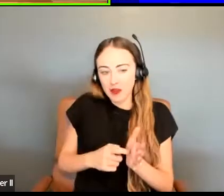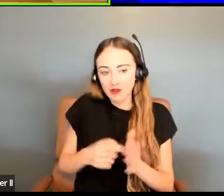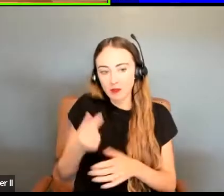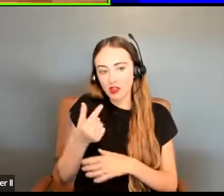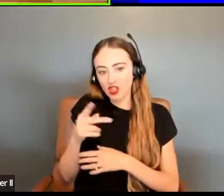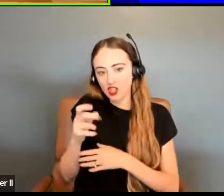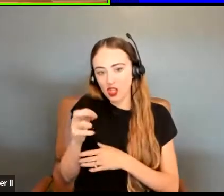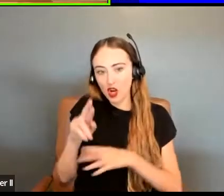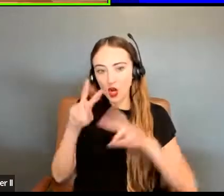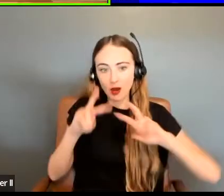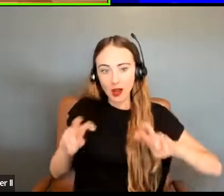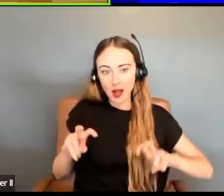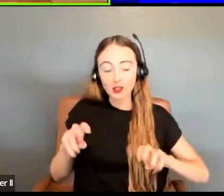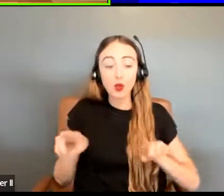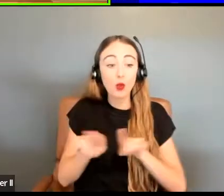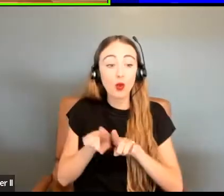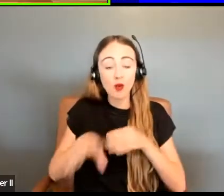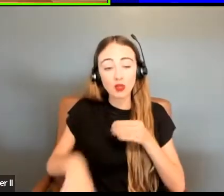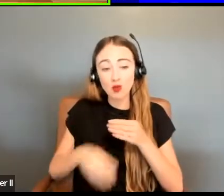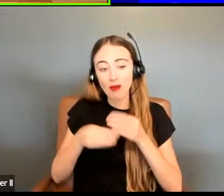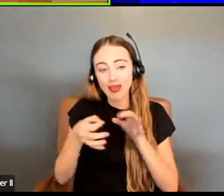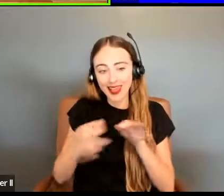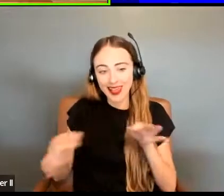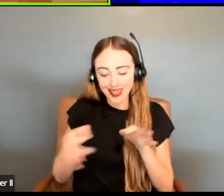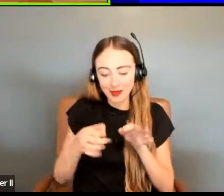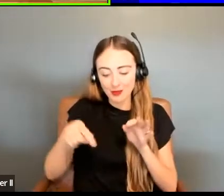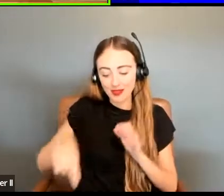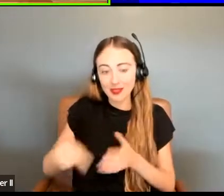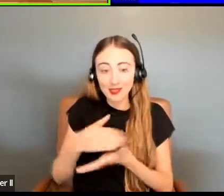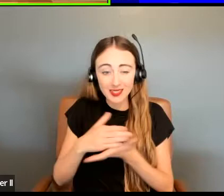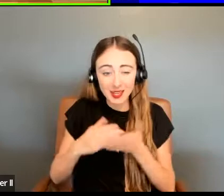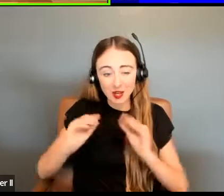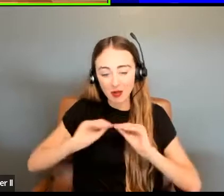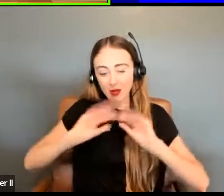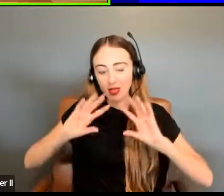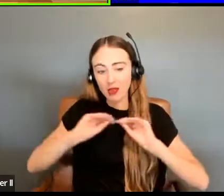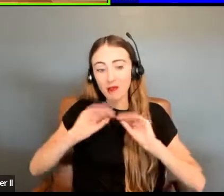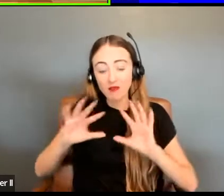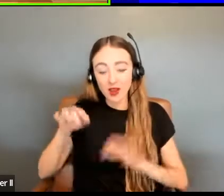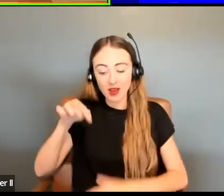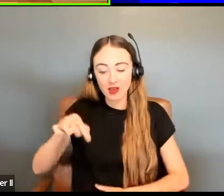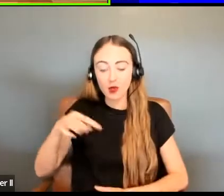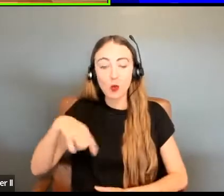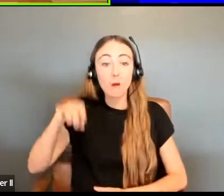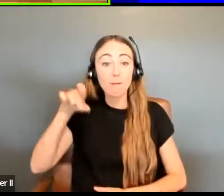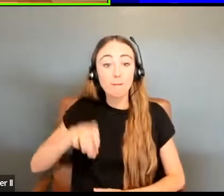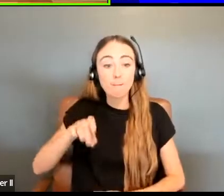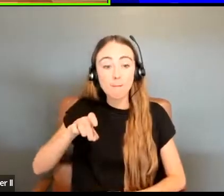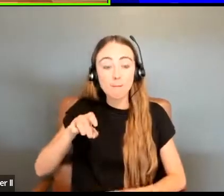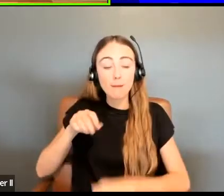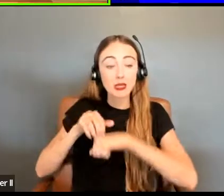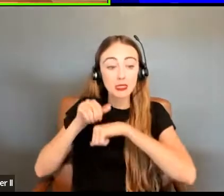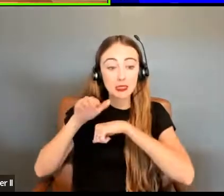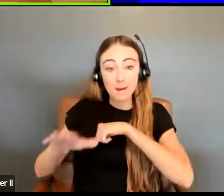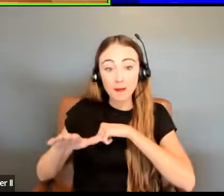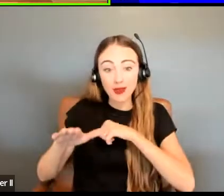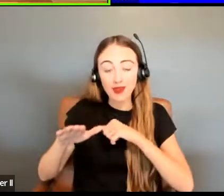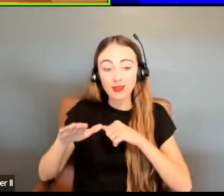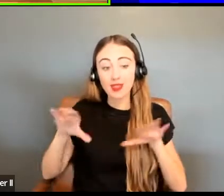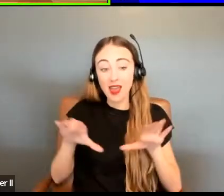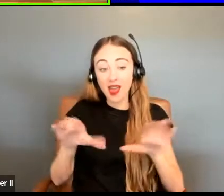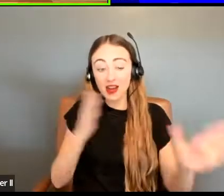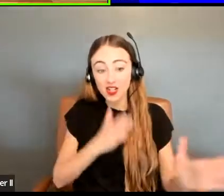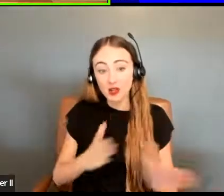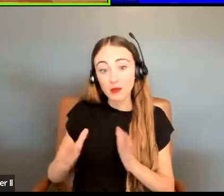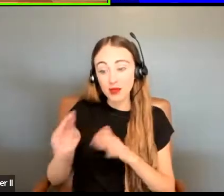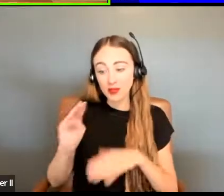committee also added language to this section clarifying that the commission must submit the citywide action plan to the mayor